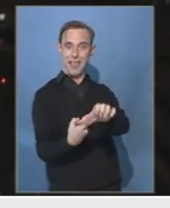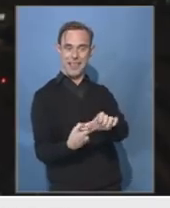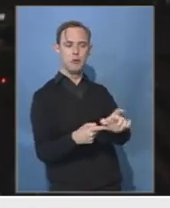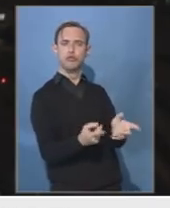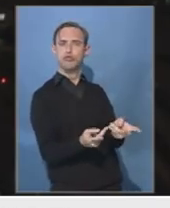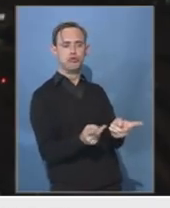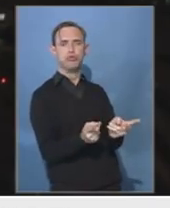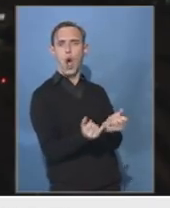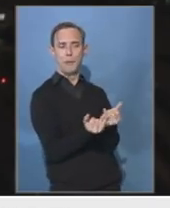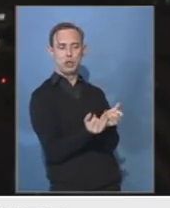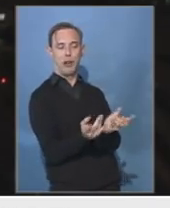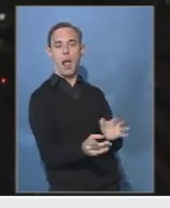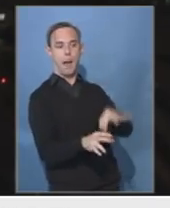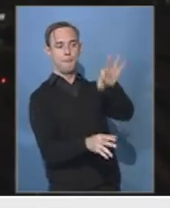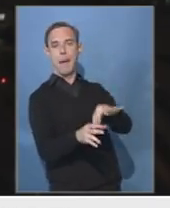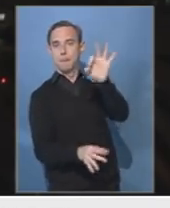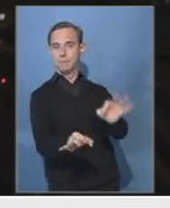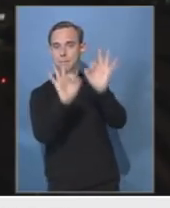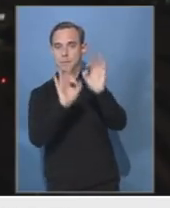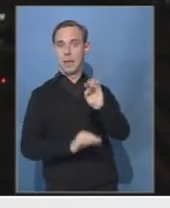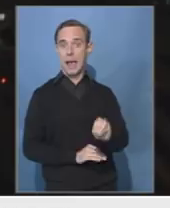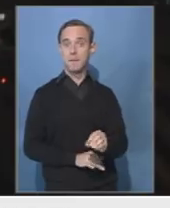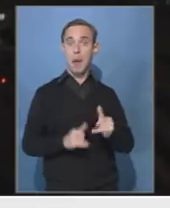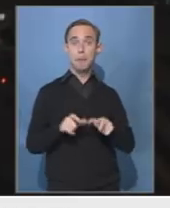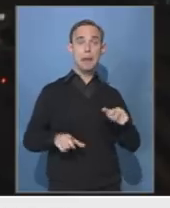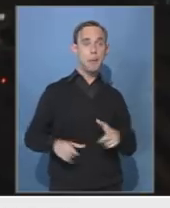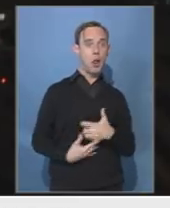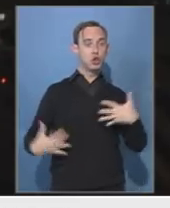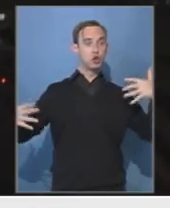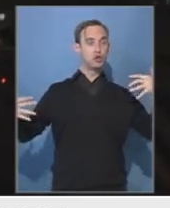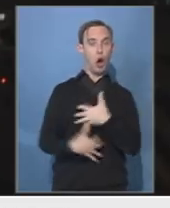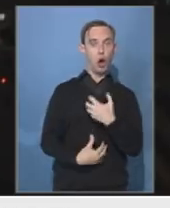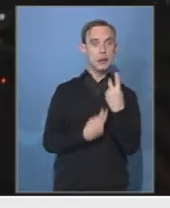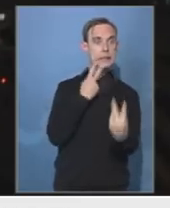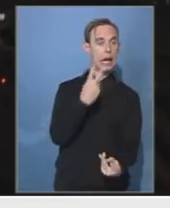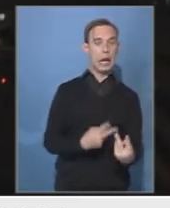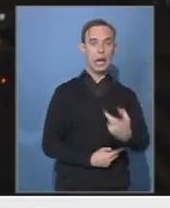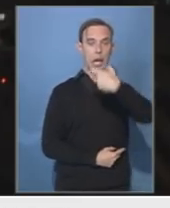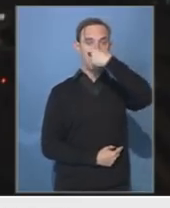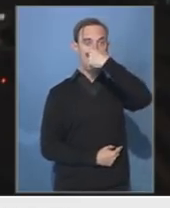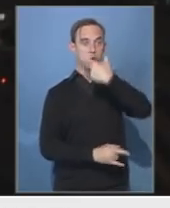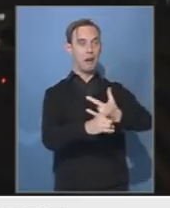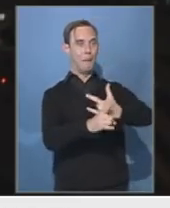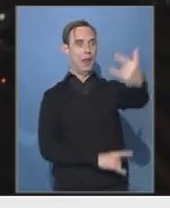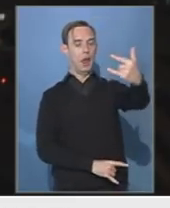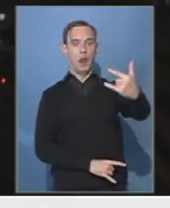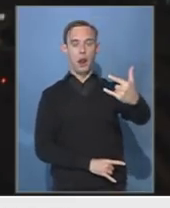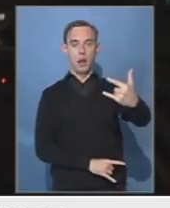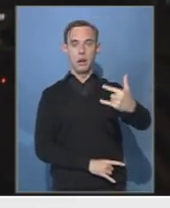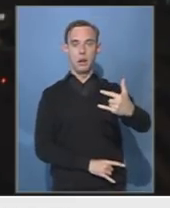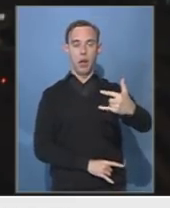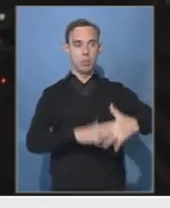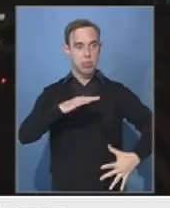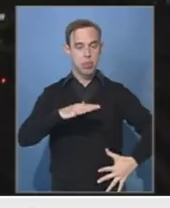at the NEC level, we haven't tested the NEC. We haven't seen what will happen if they get to this kind of very difficult